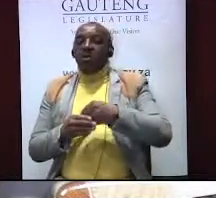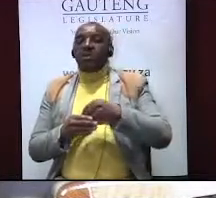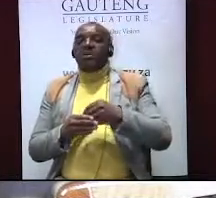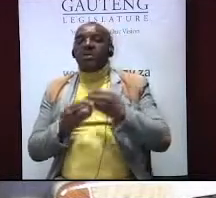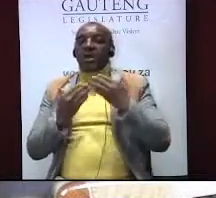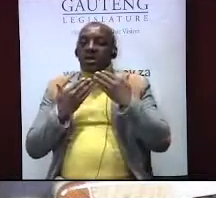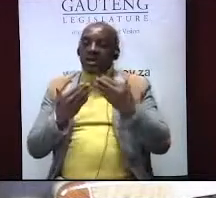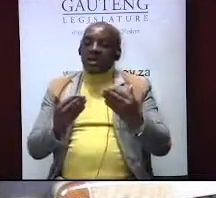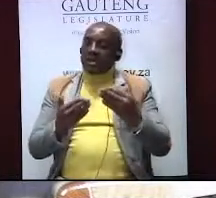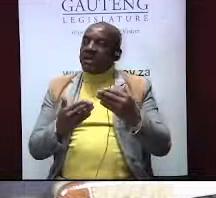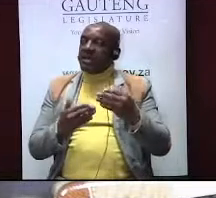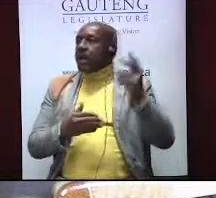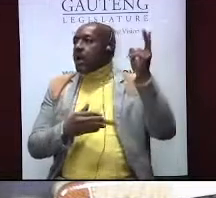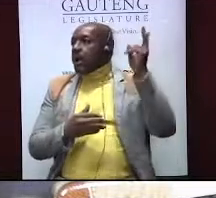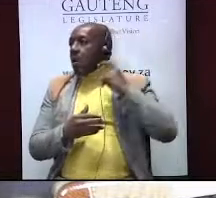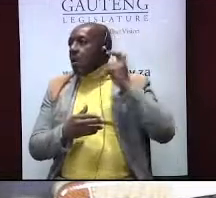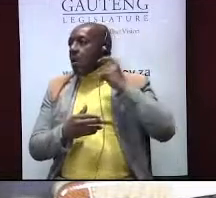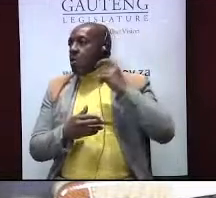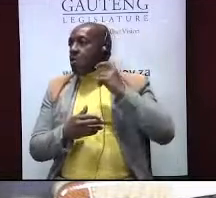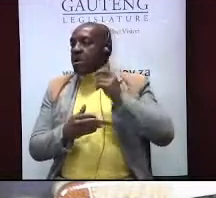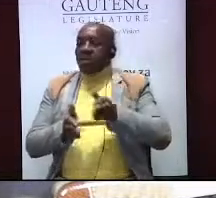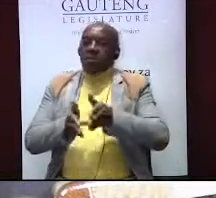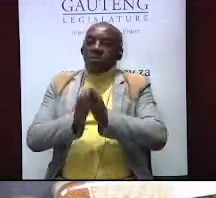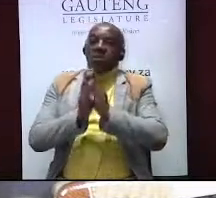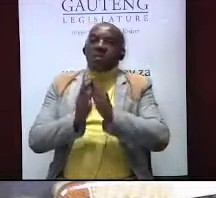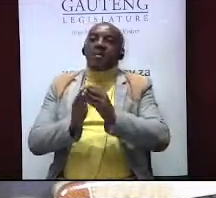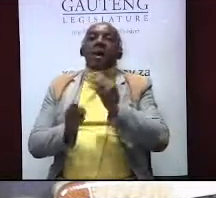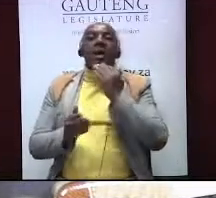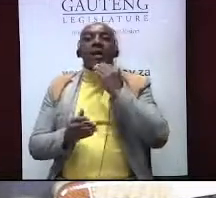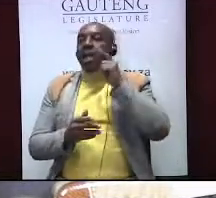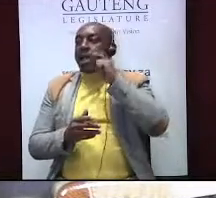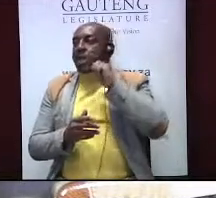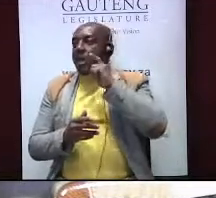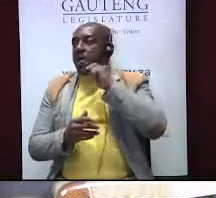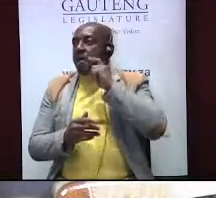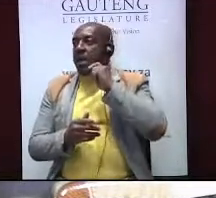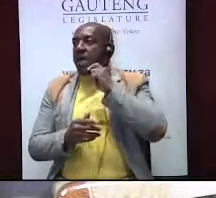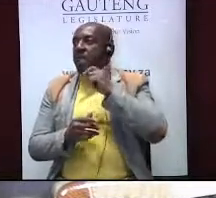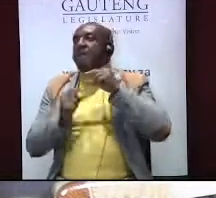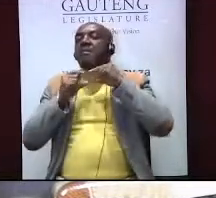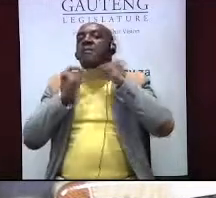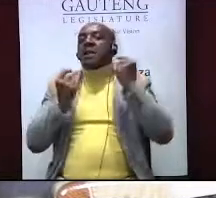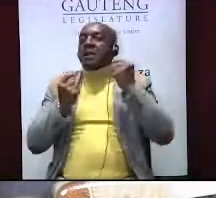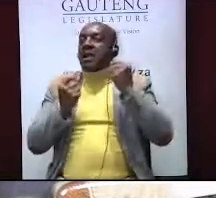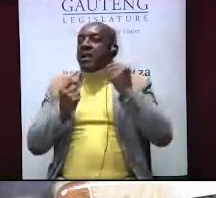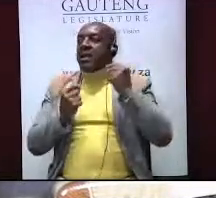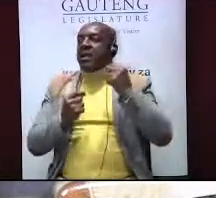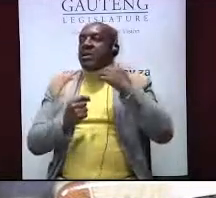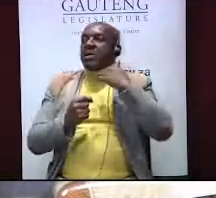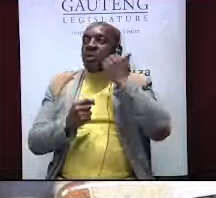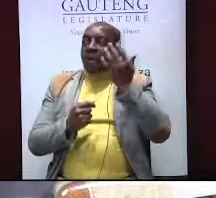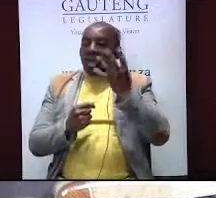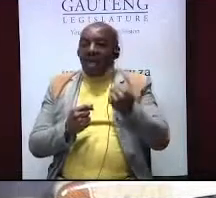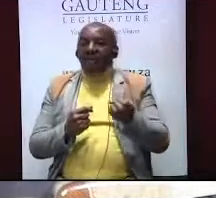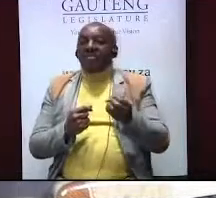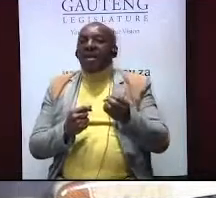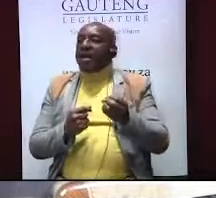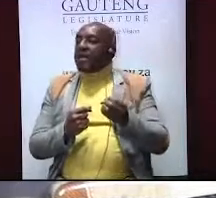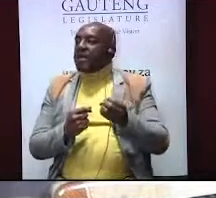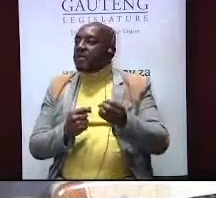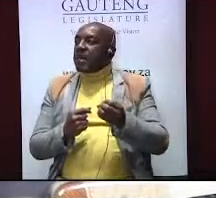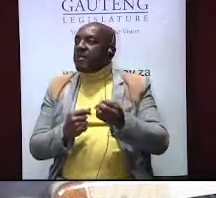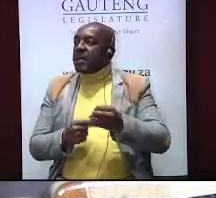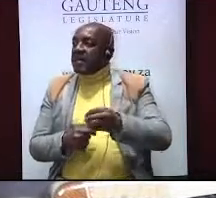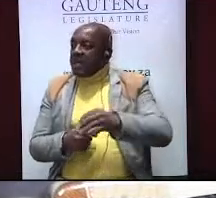I had a request from the male pastors to say that they would like to have a session similar to this. Thank you very